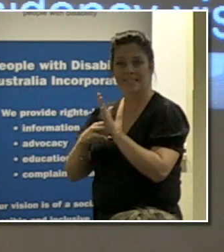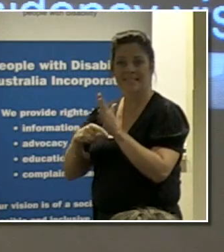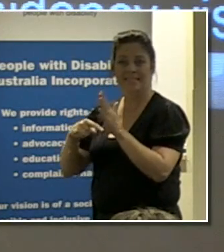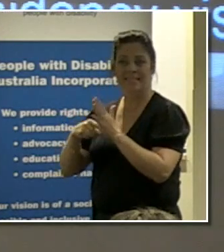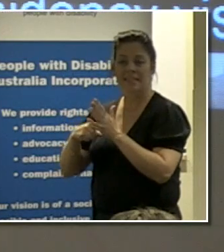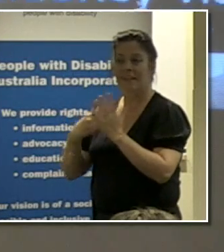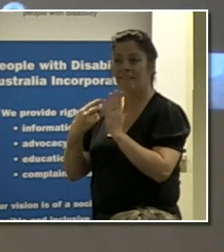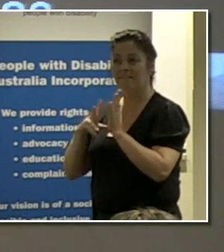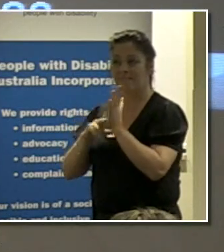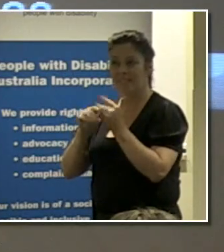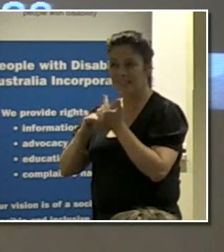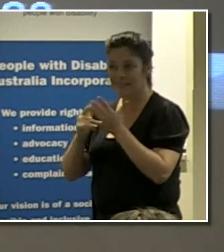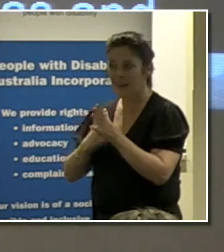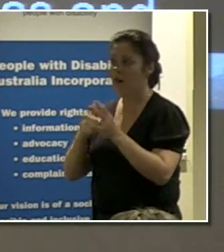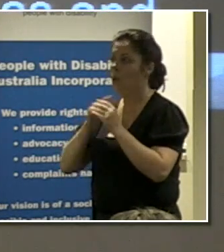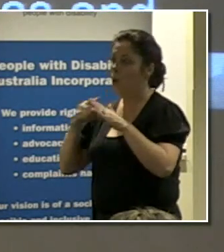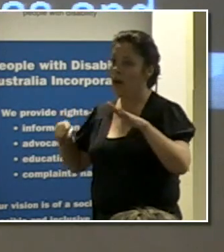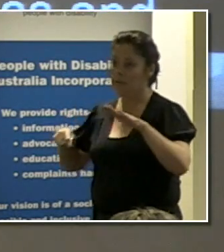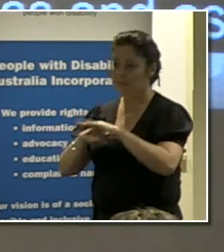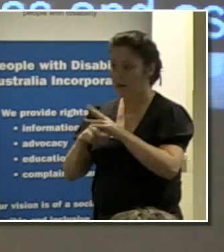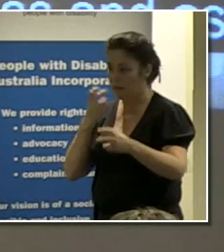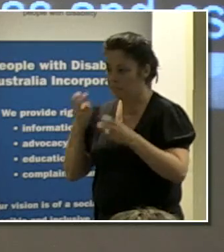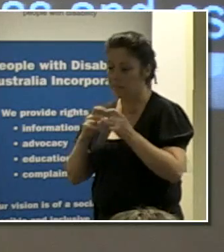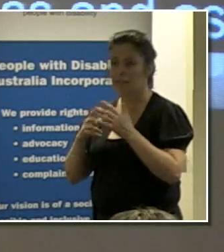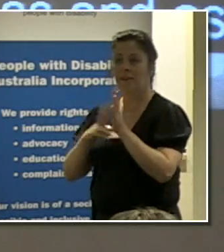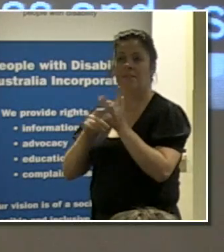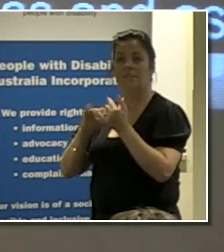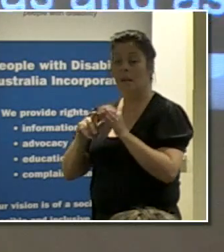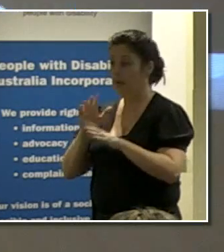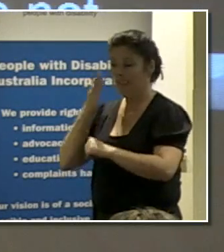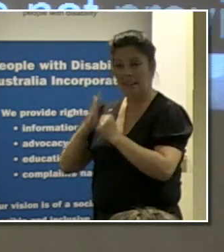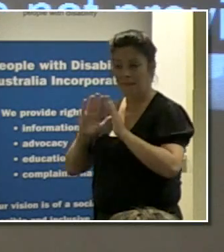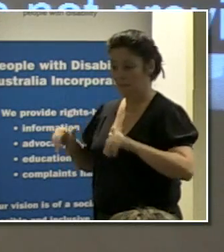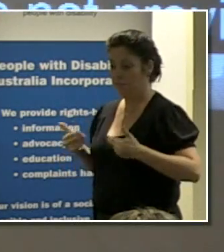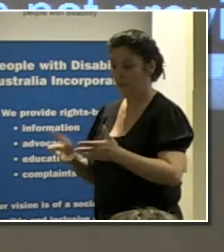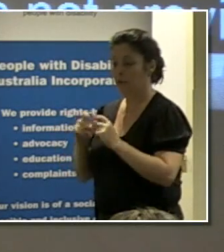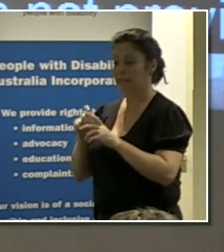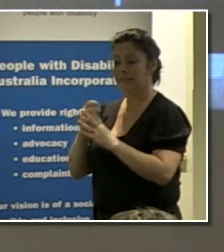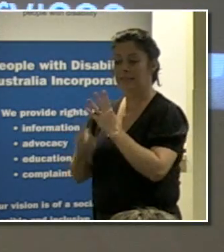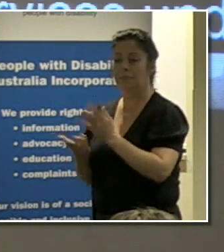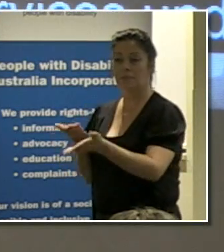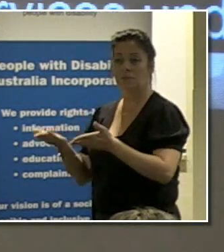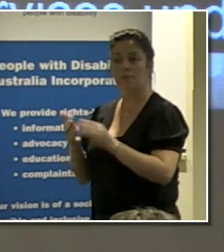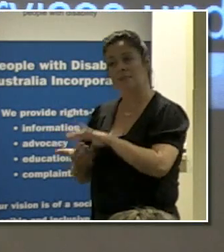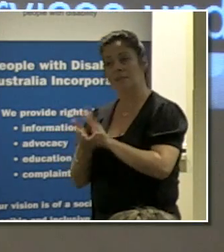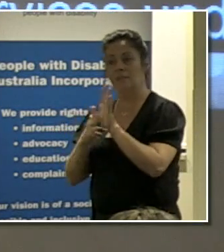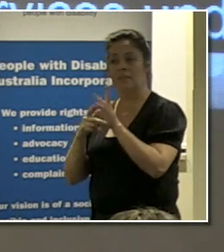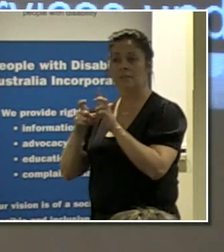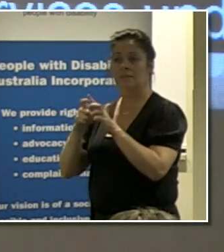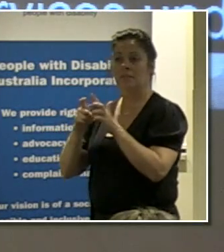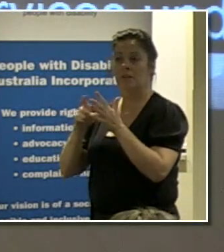seeker visas are not provided disability services under the NDIS because for some